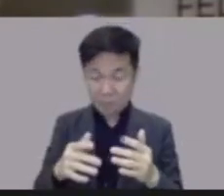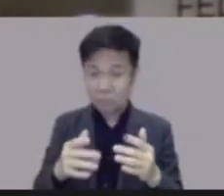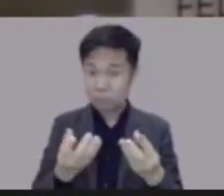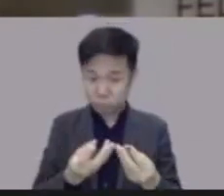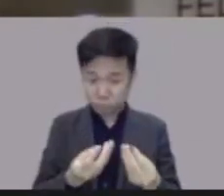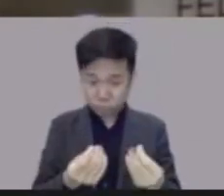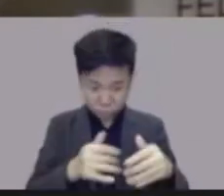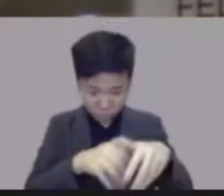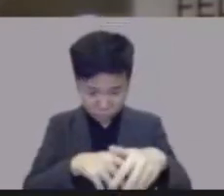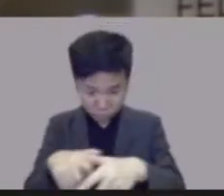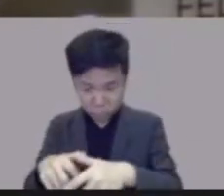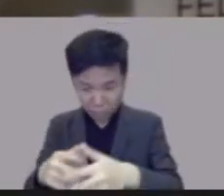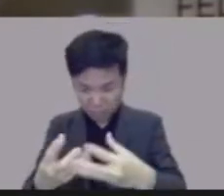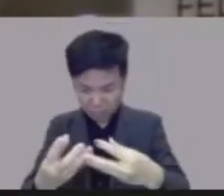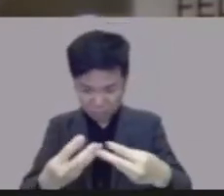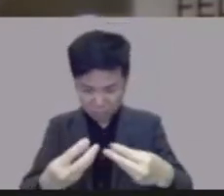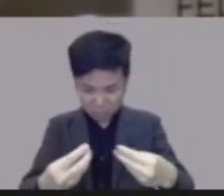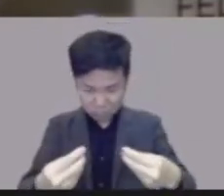opposium